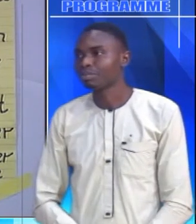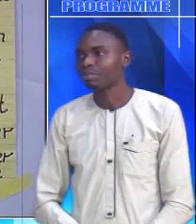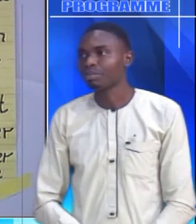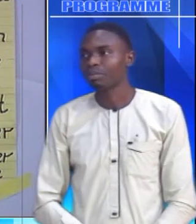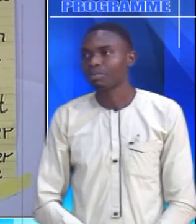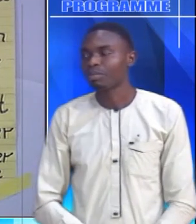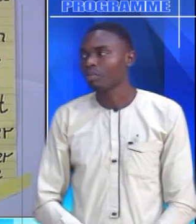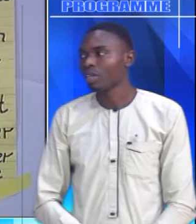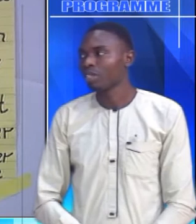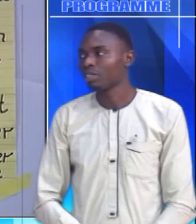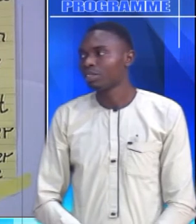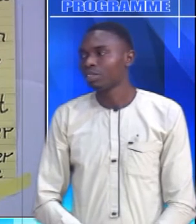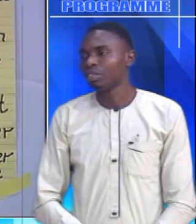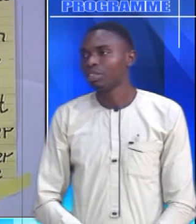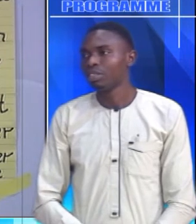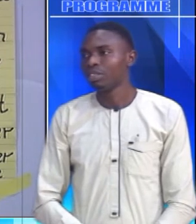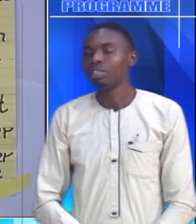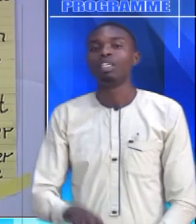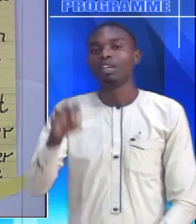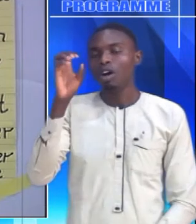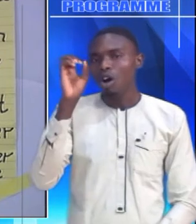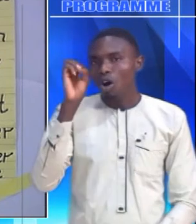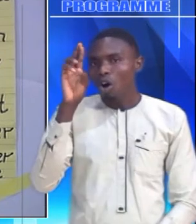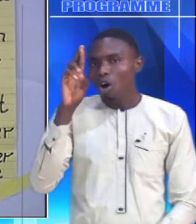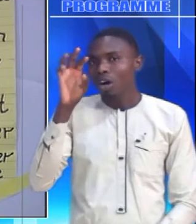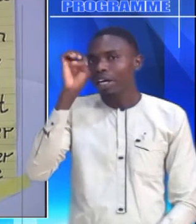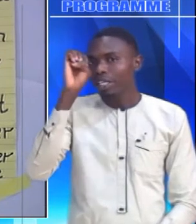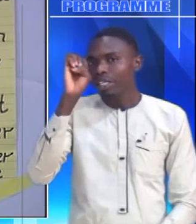spell it, when you pronounce it, you say eat.